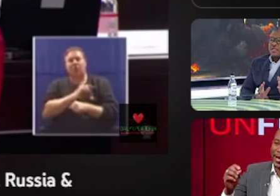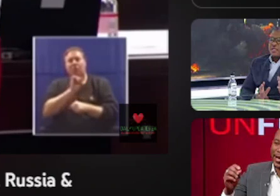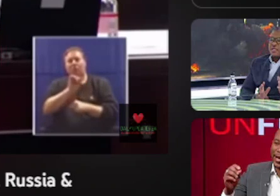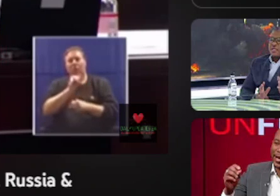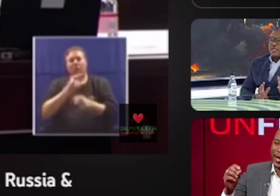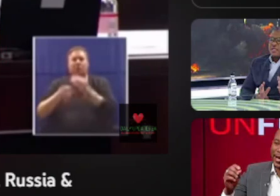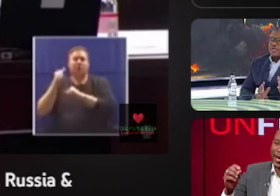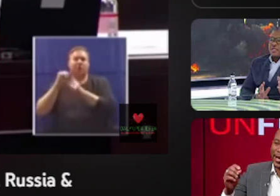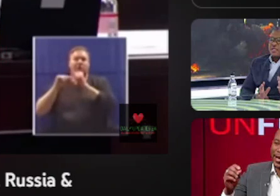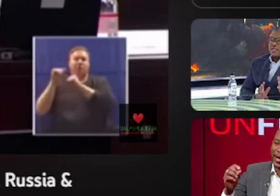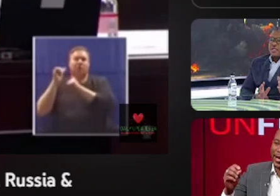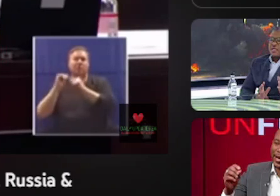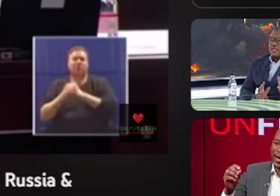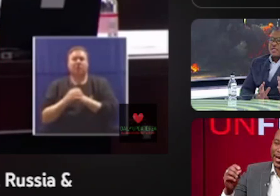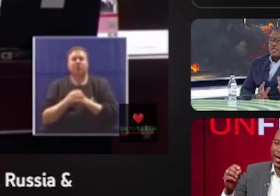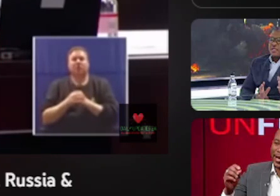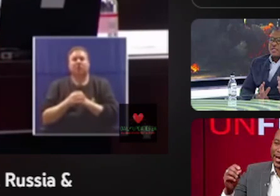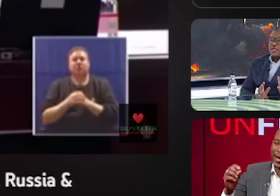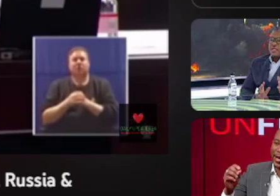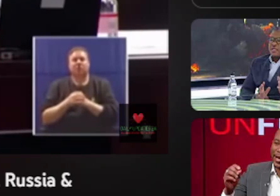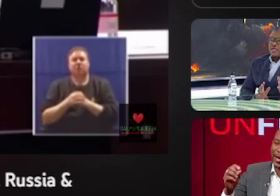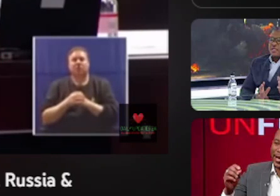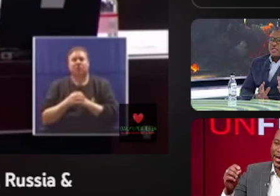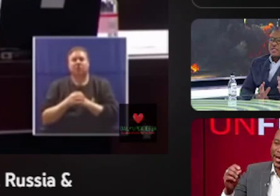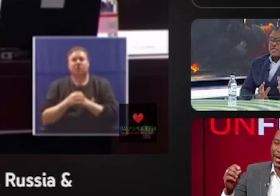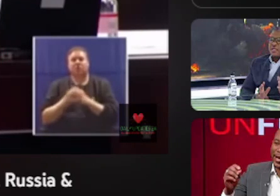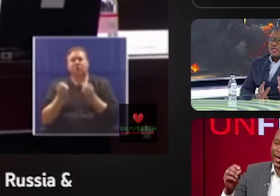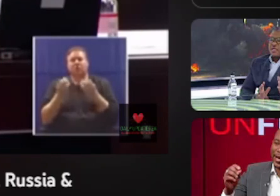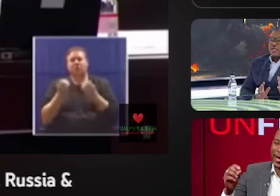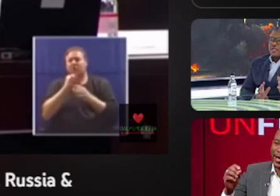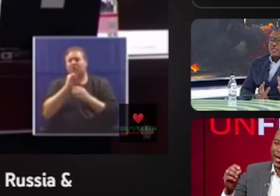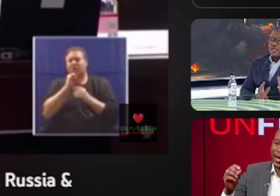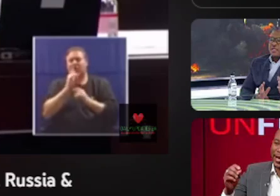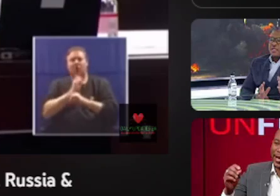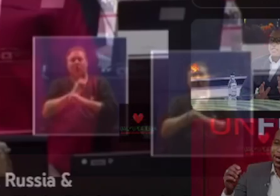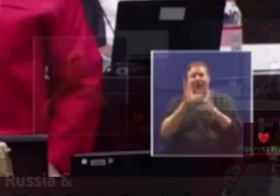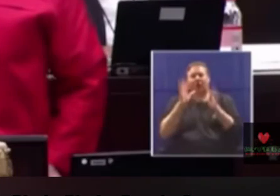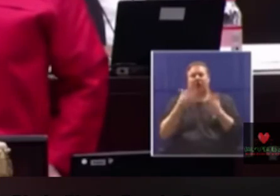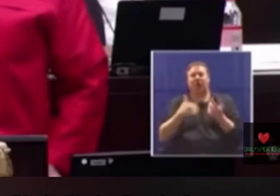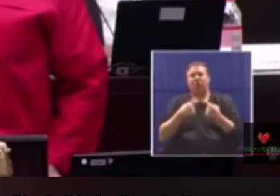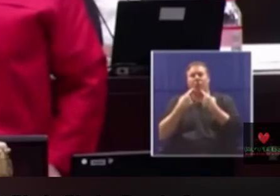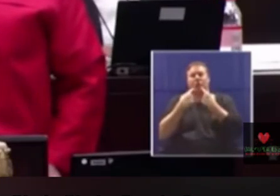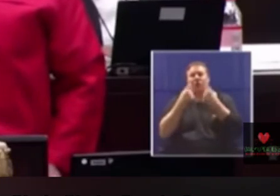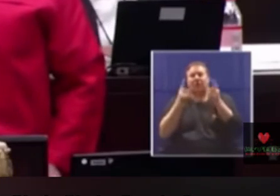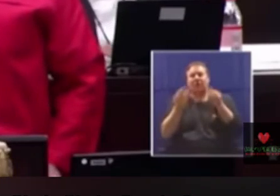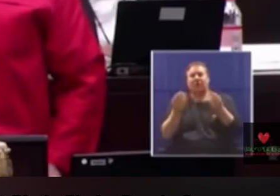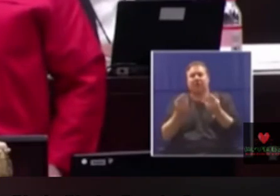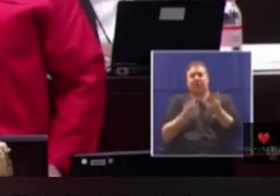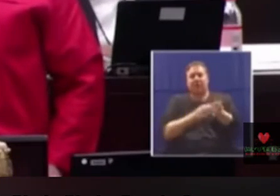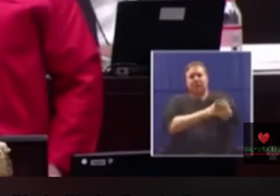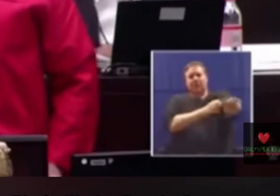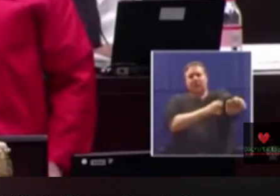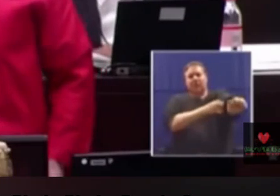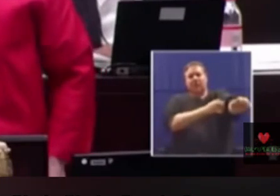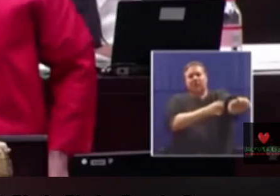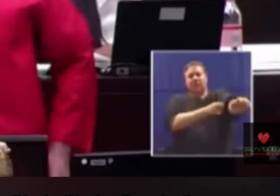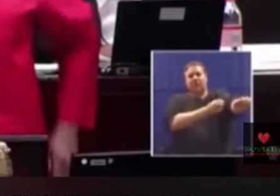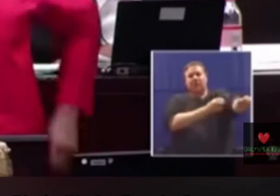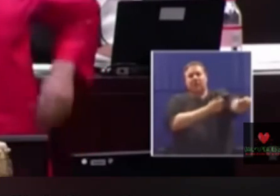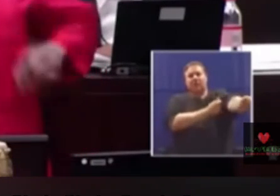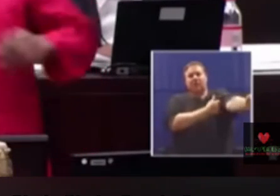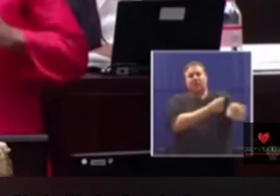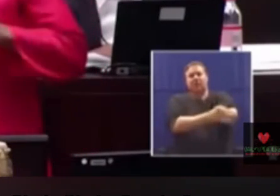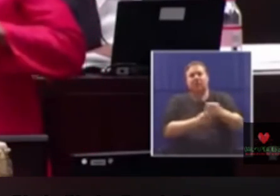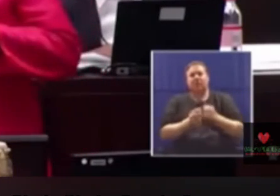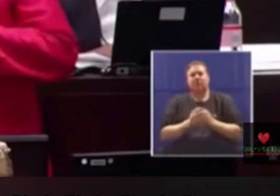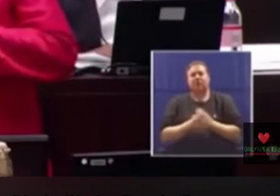which majority of them are not clear in terms of articulating anything. So let's then deal